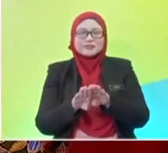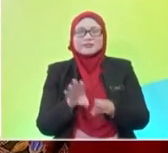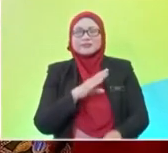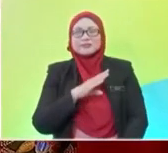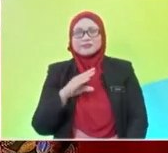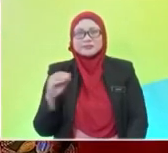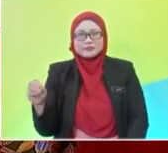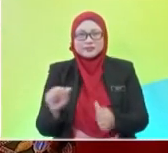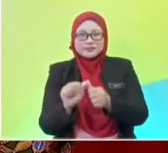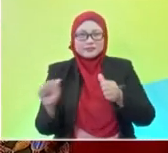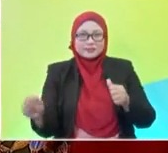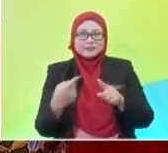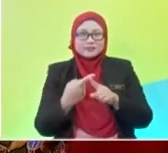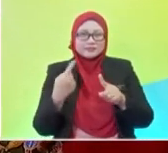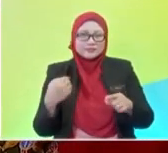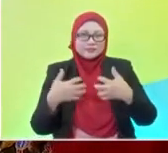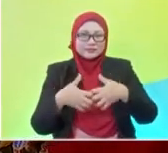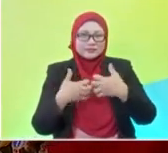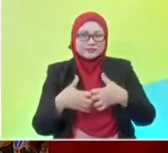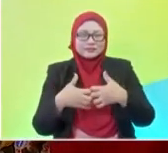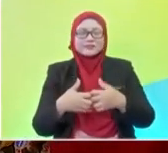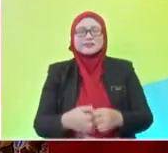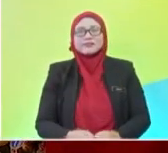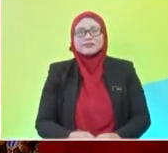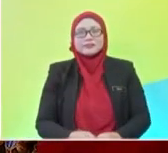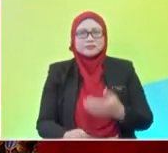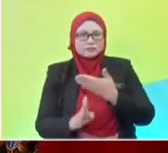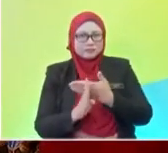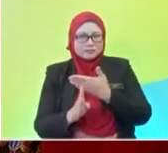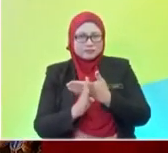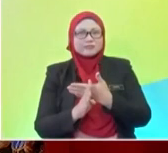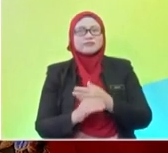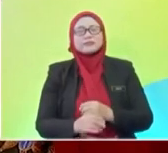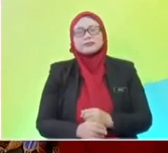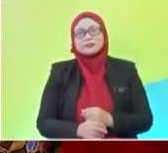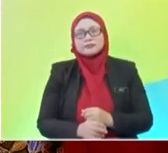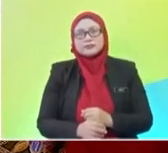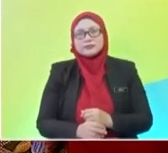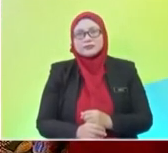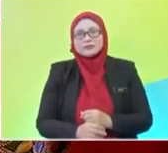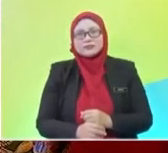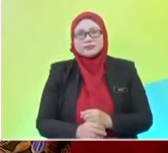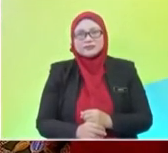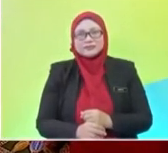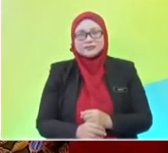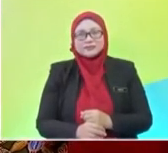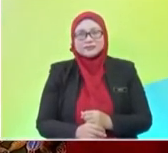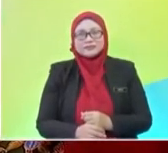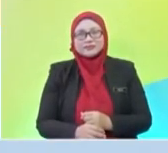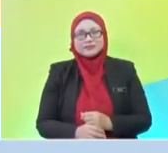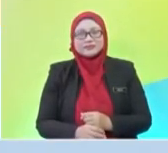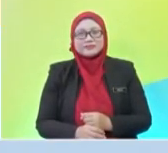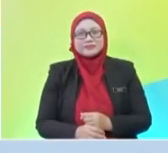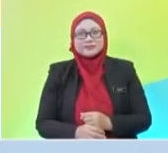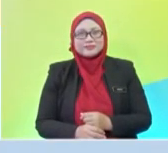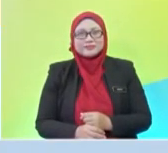away from power lines and power cables. It's very dangerous. Okay. Keep a list of emergency